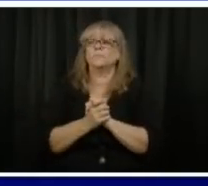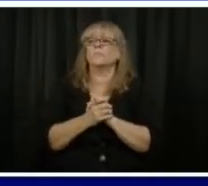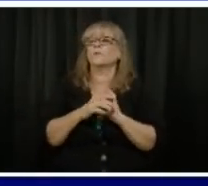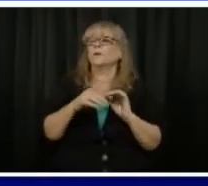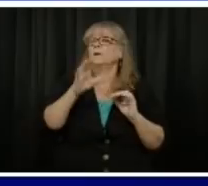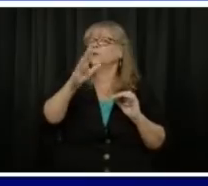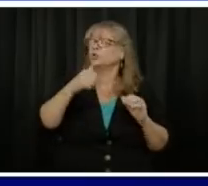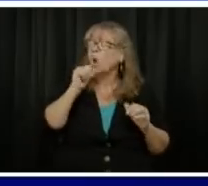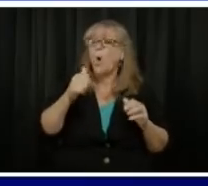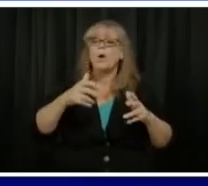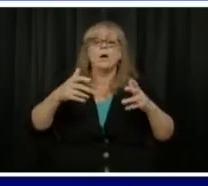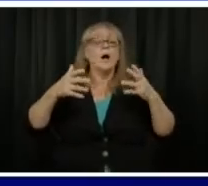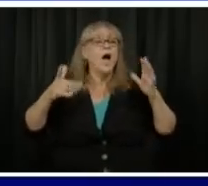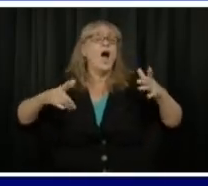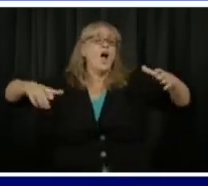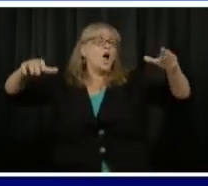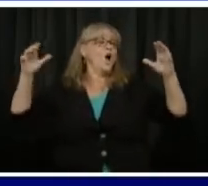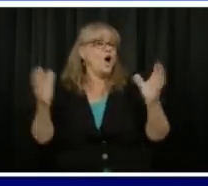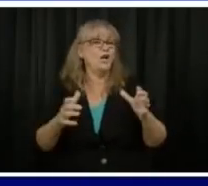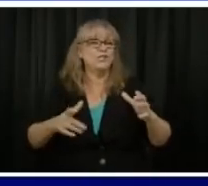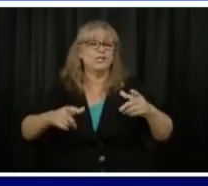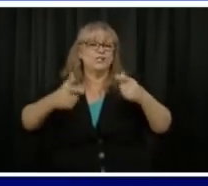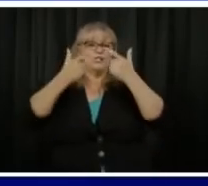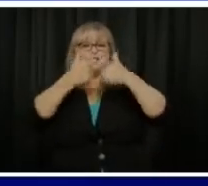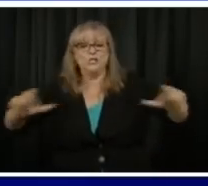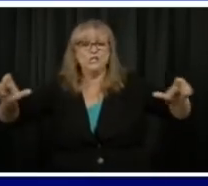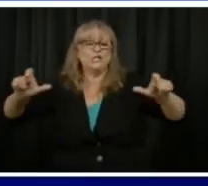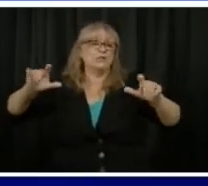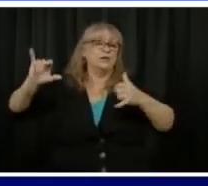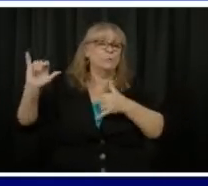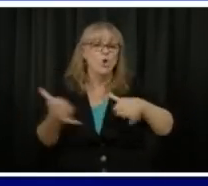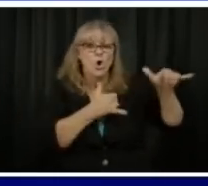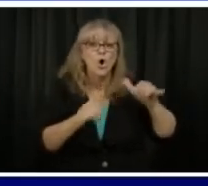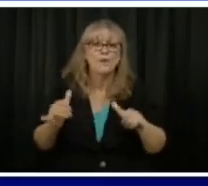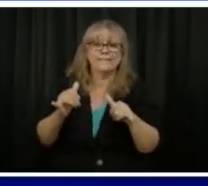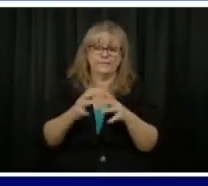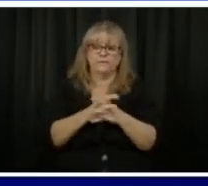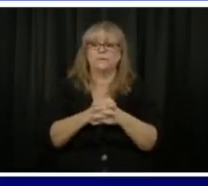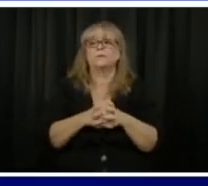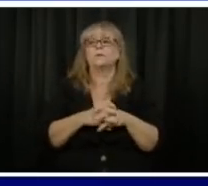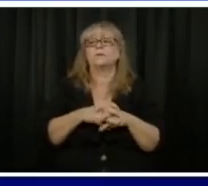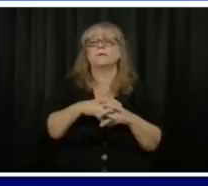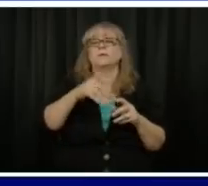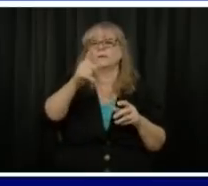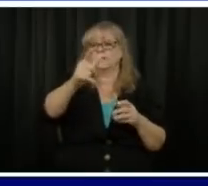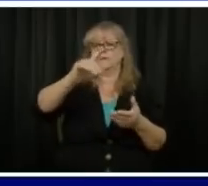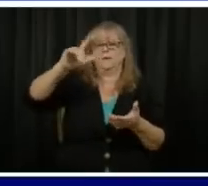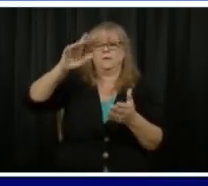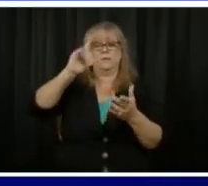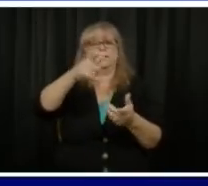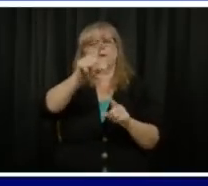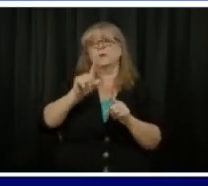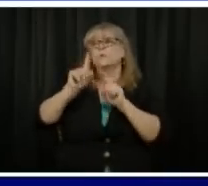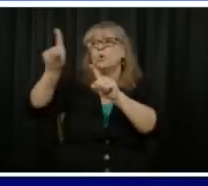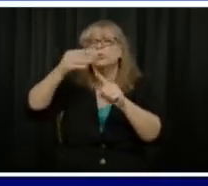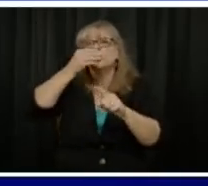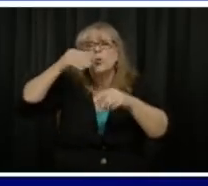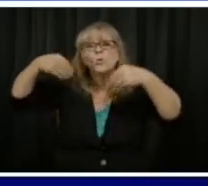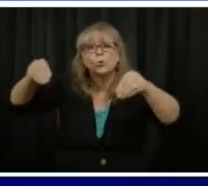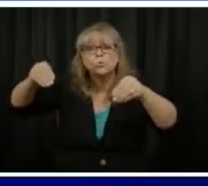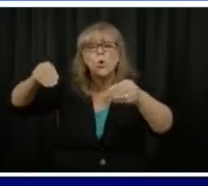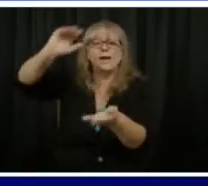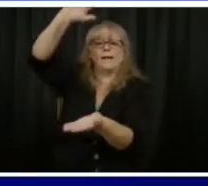private parties and get-togethers. Taking fewer trips to the grocery store and retailers doesn't mean buying less. It just means going, once a week instead of